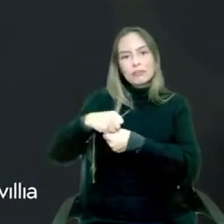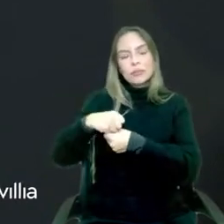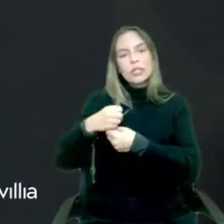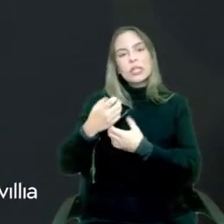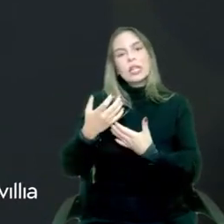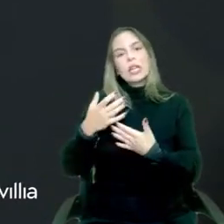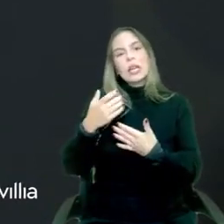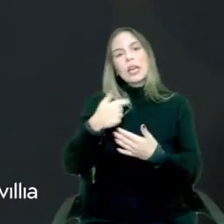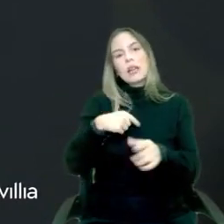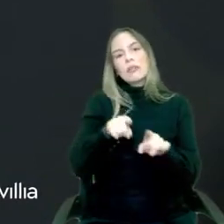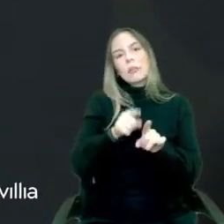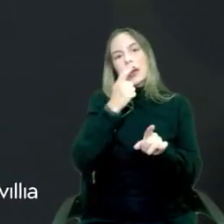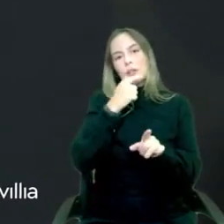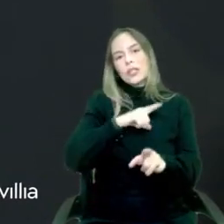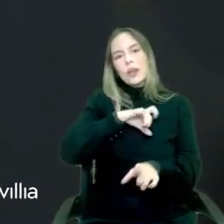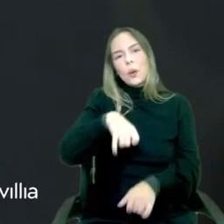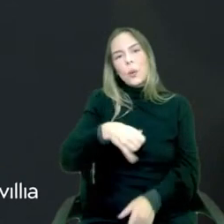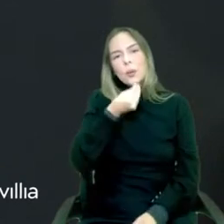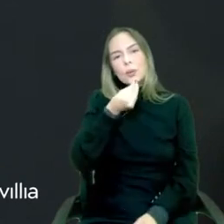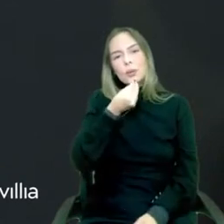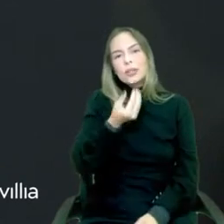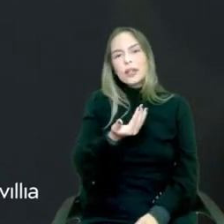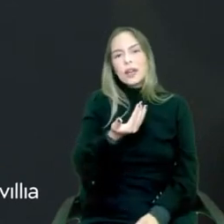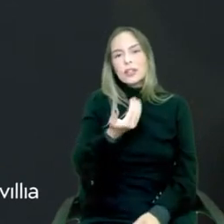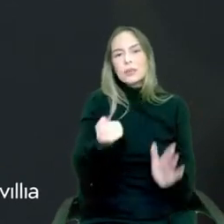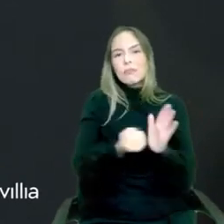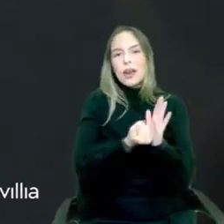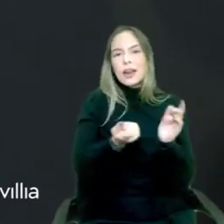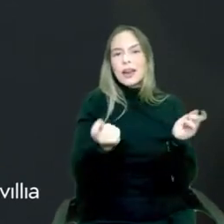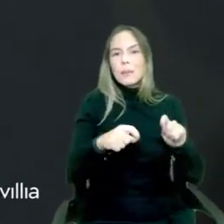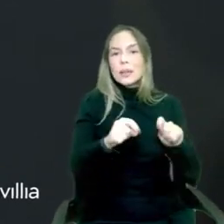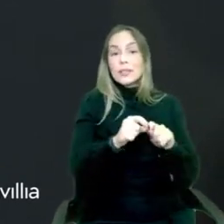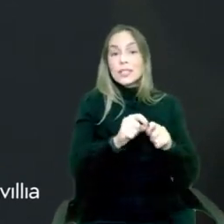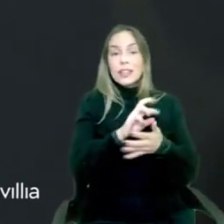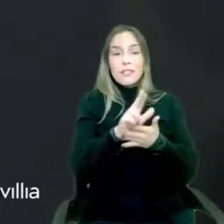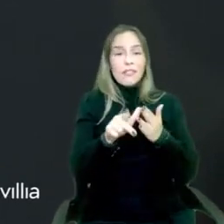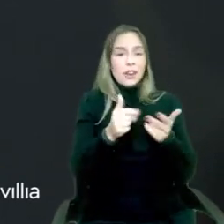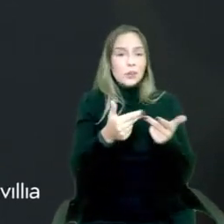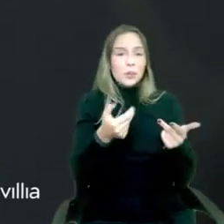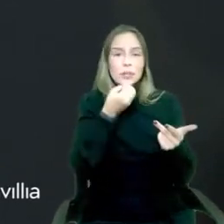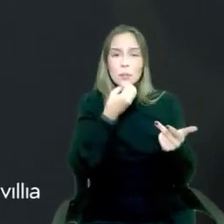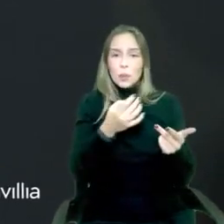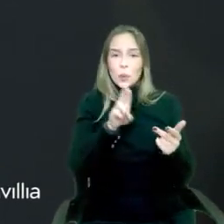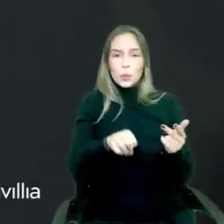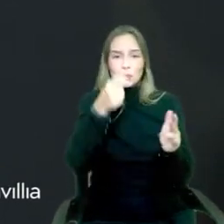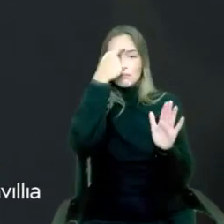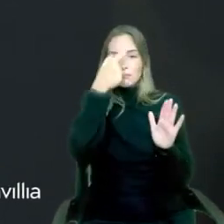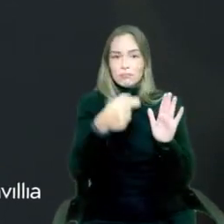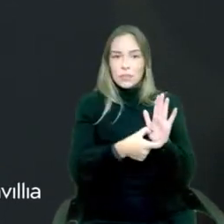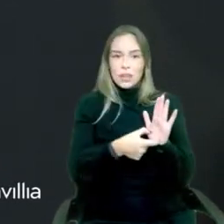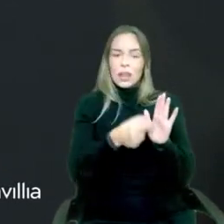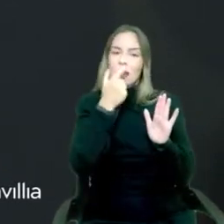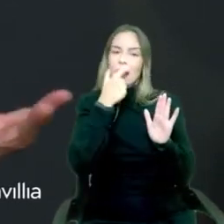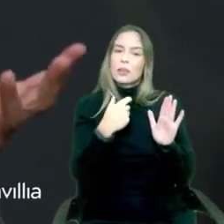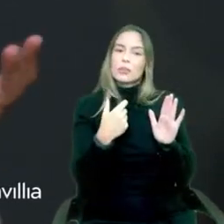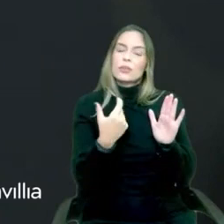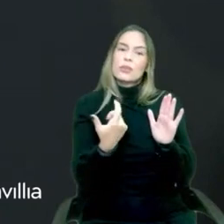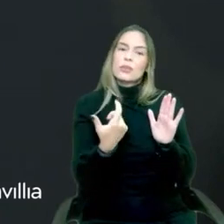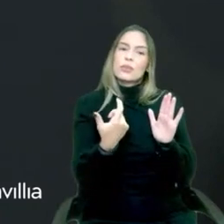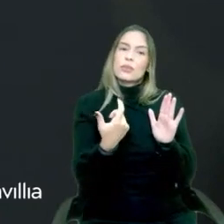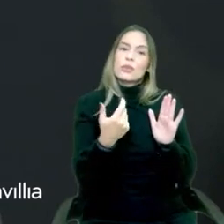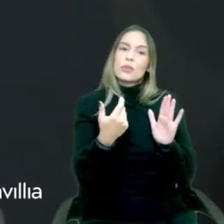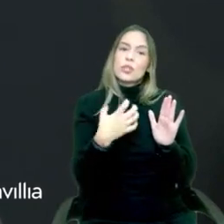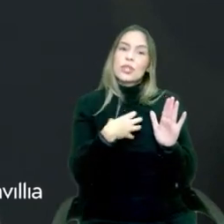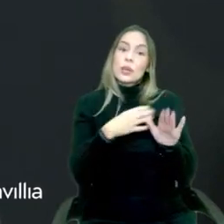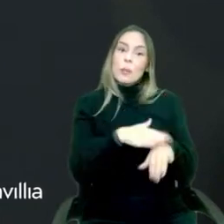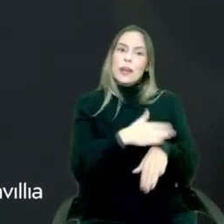for brands to do good things with AI. I think the easy ones we're all very aware of,